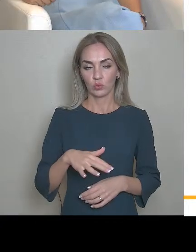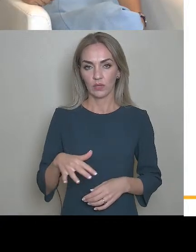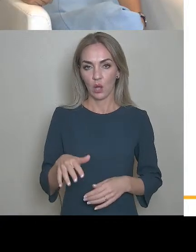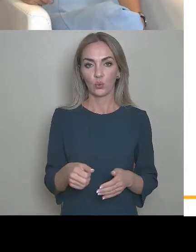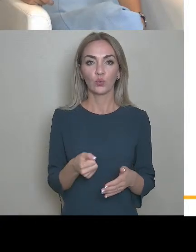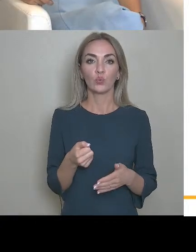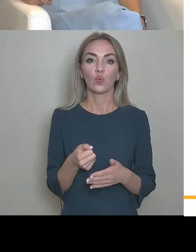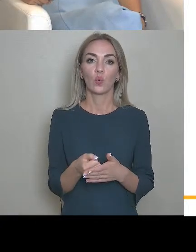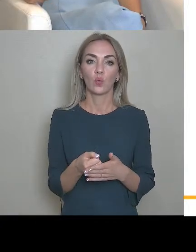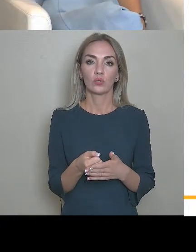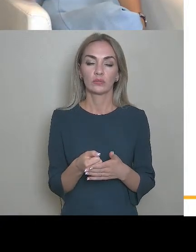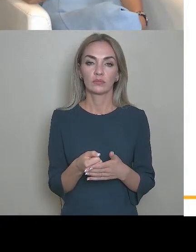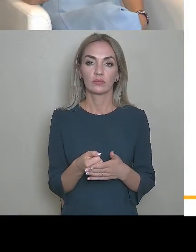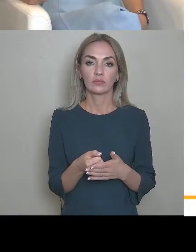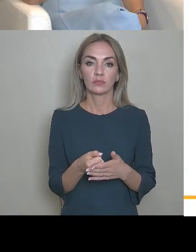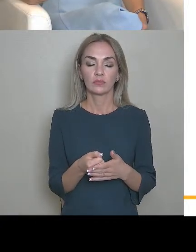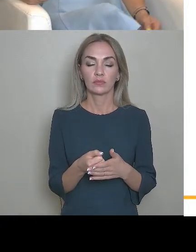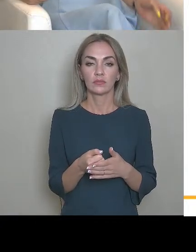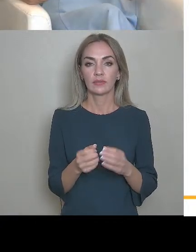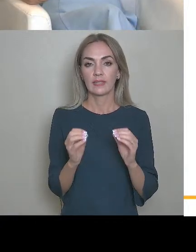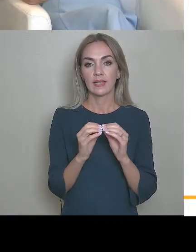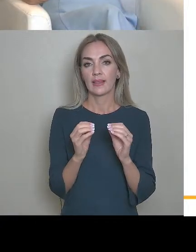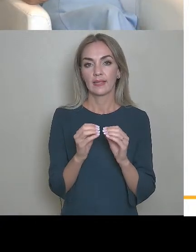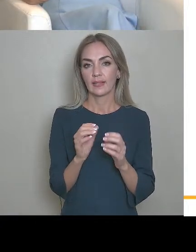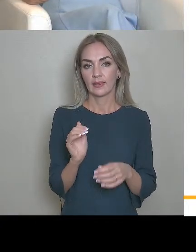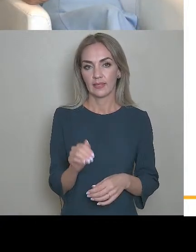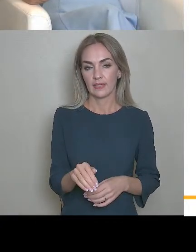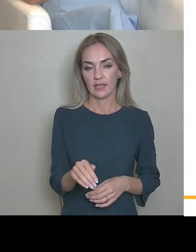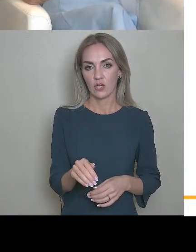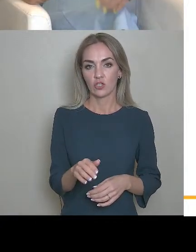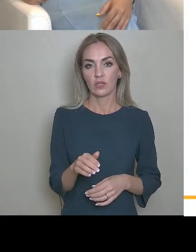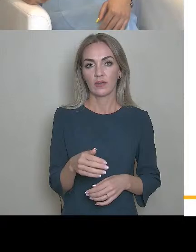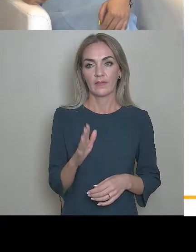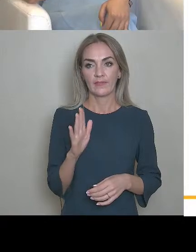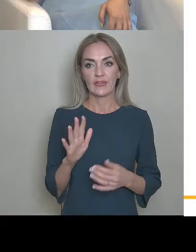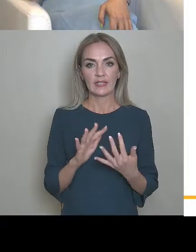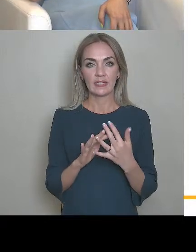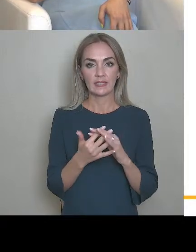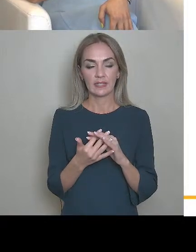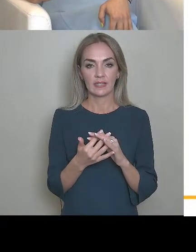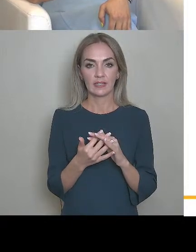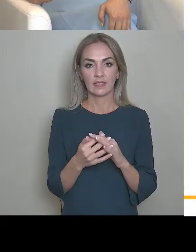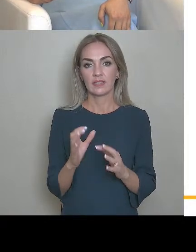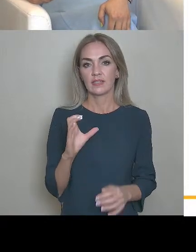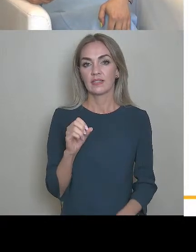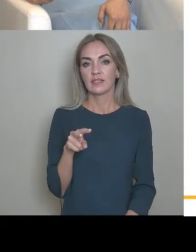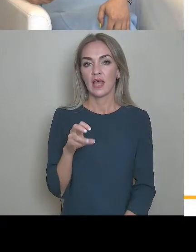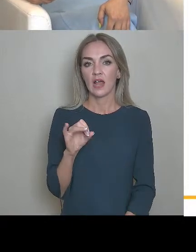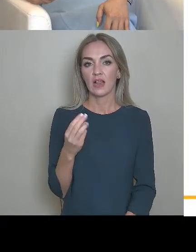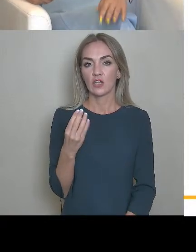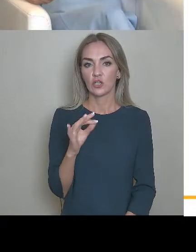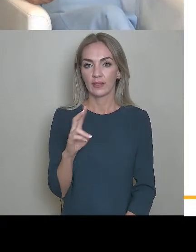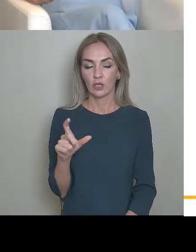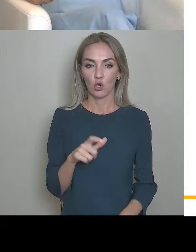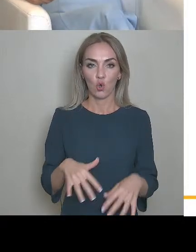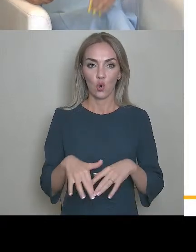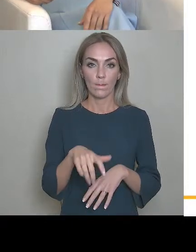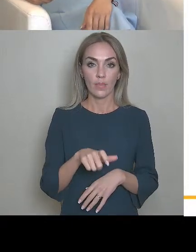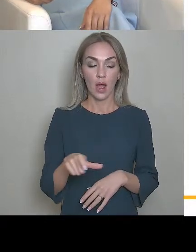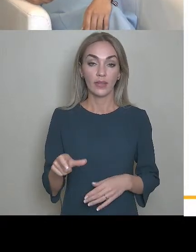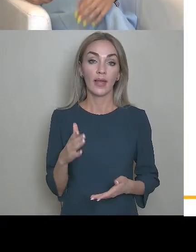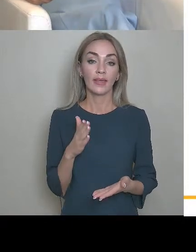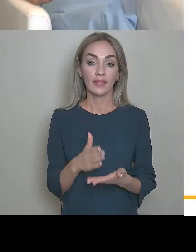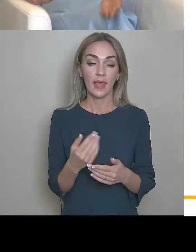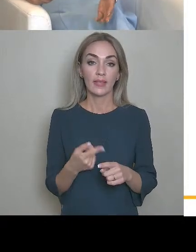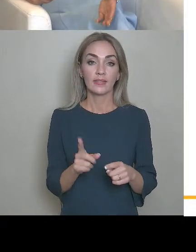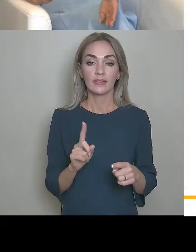this deposit has been introduced in the settlements and the villages